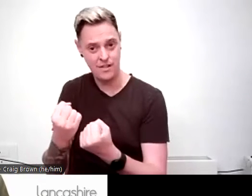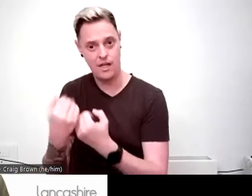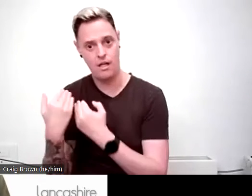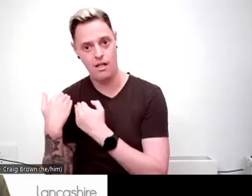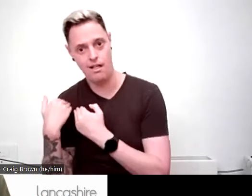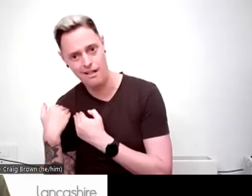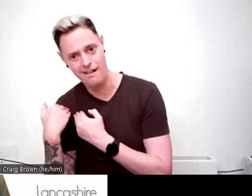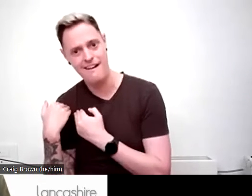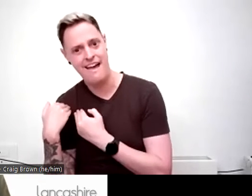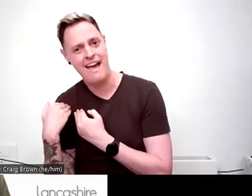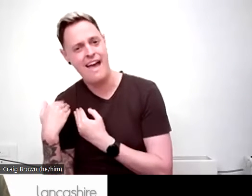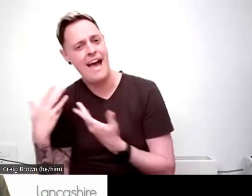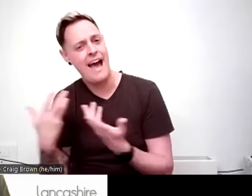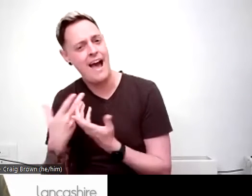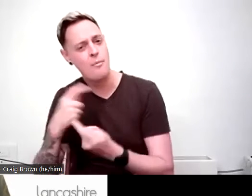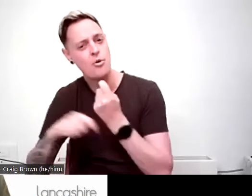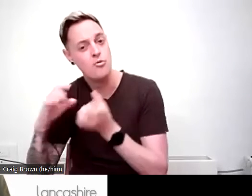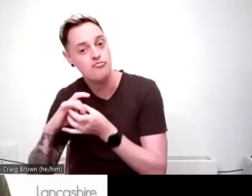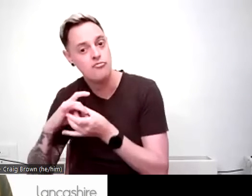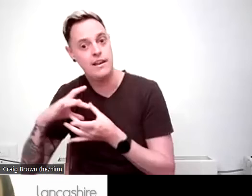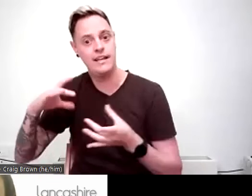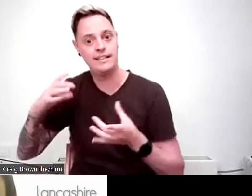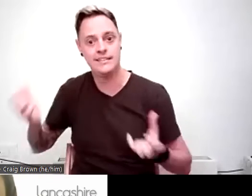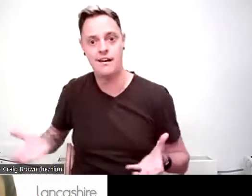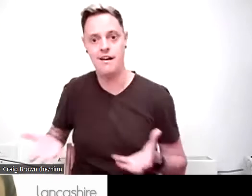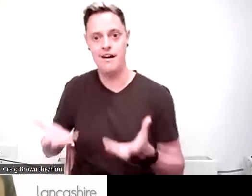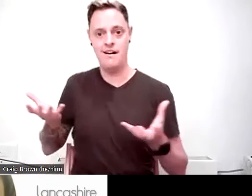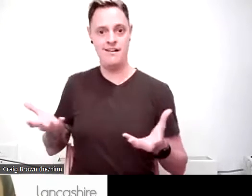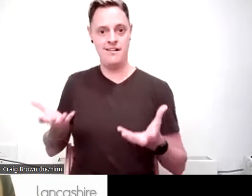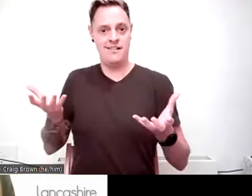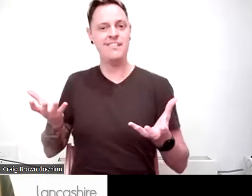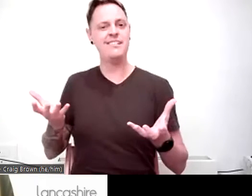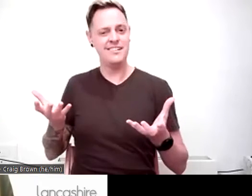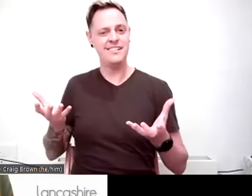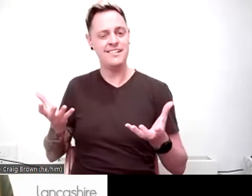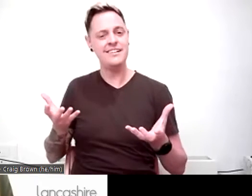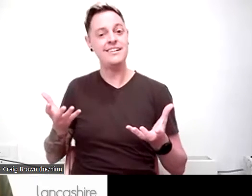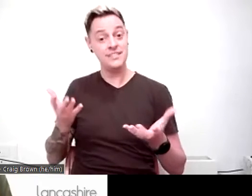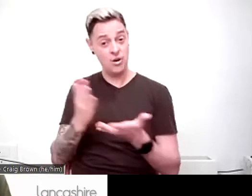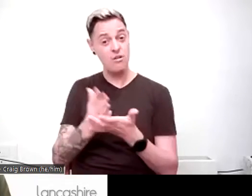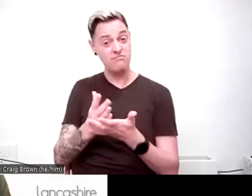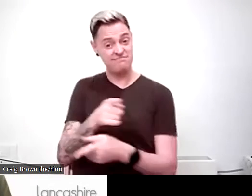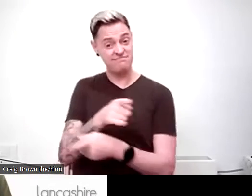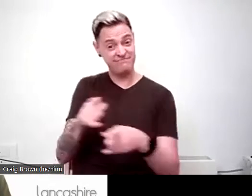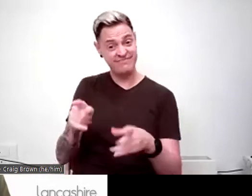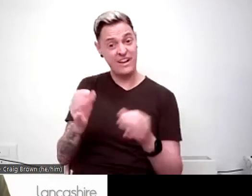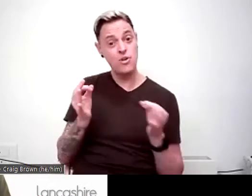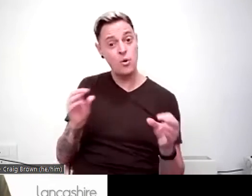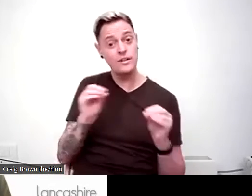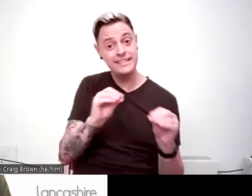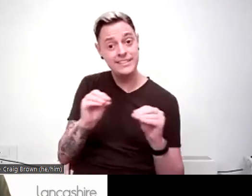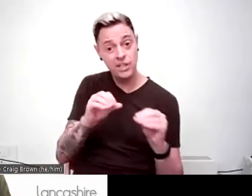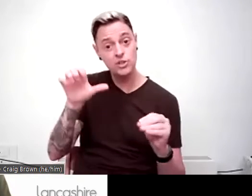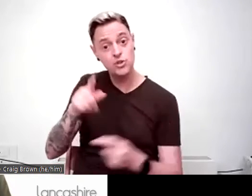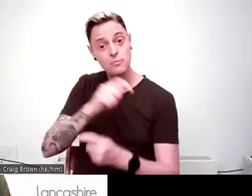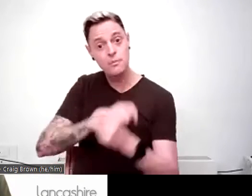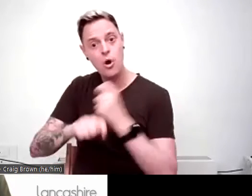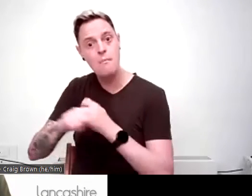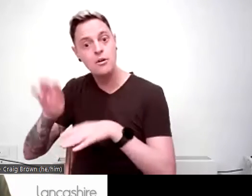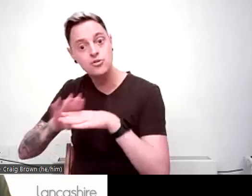main things that I would say, is going out there and finding some training into how to make your